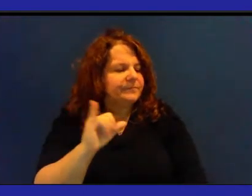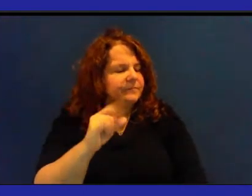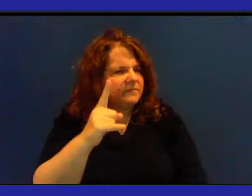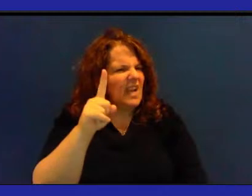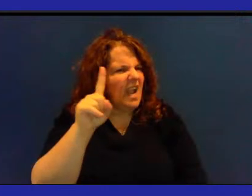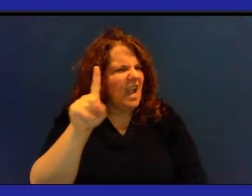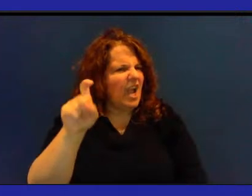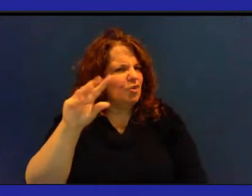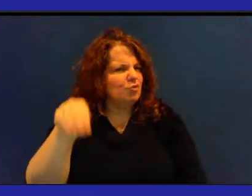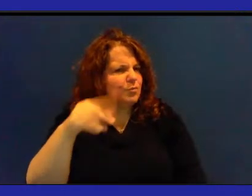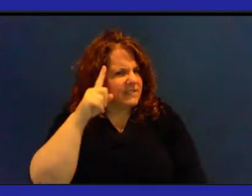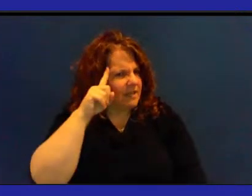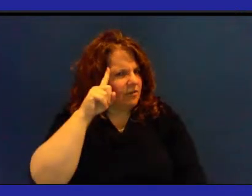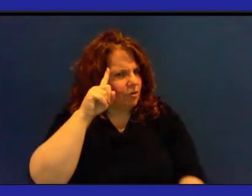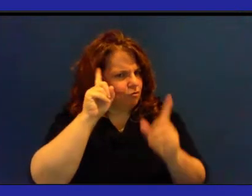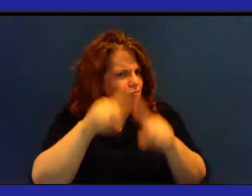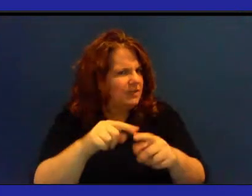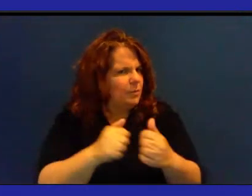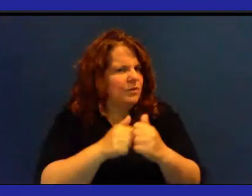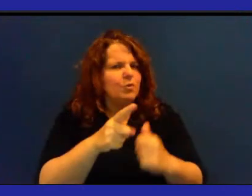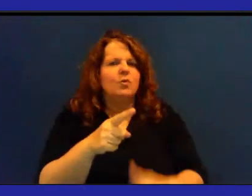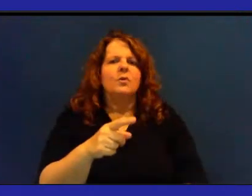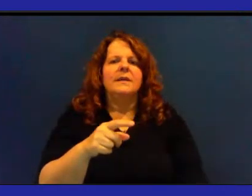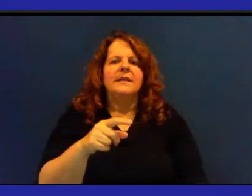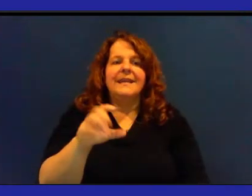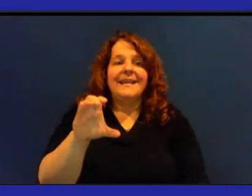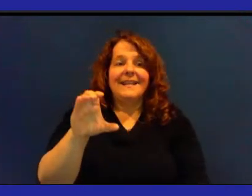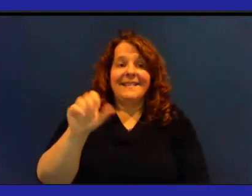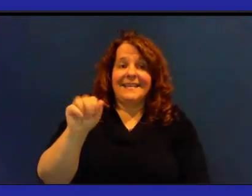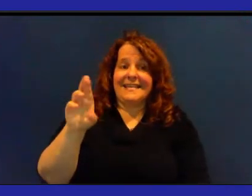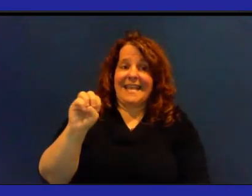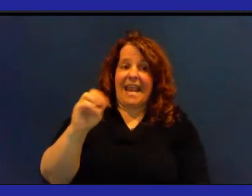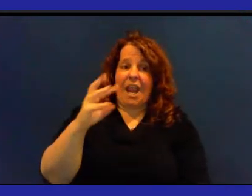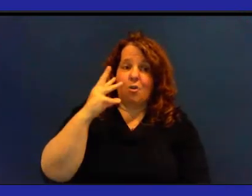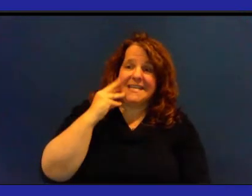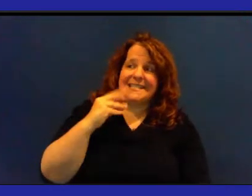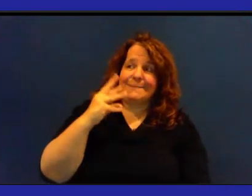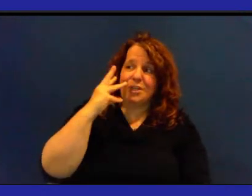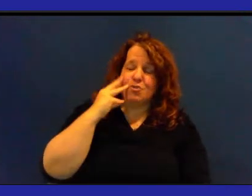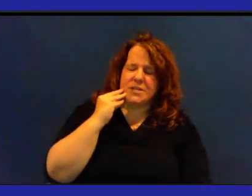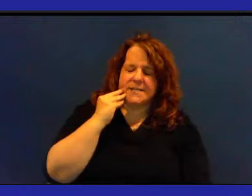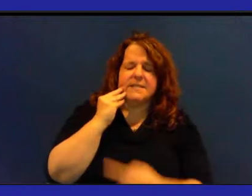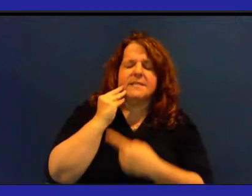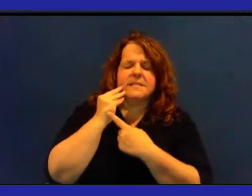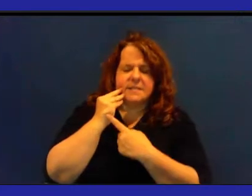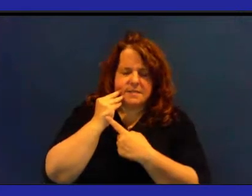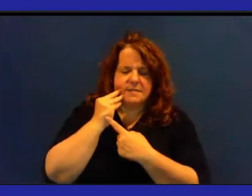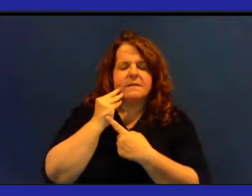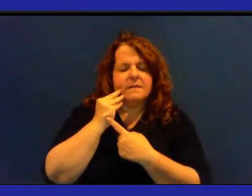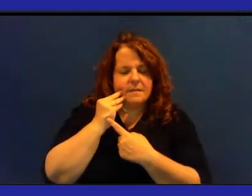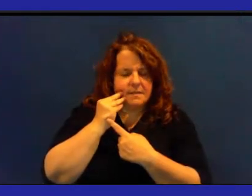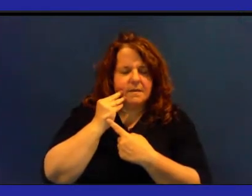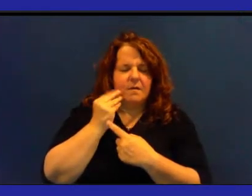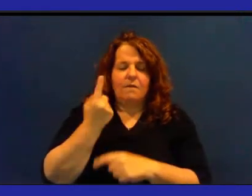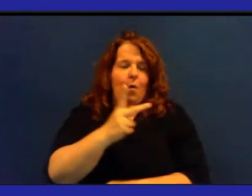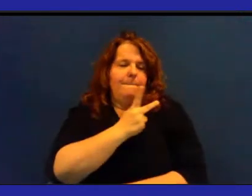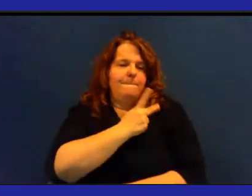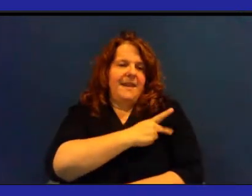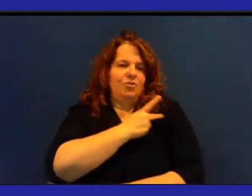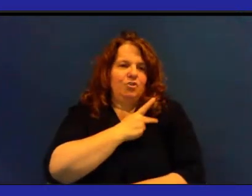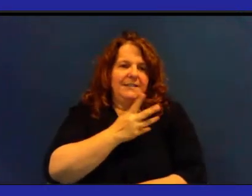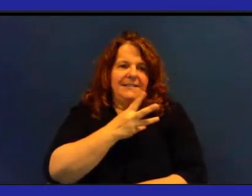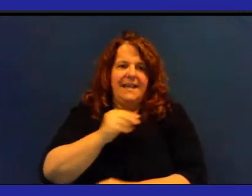agree. The care experience is definitely what patients and their families feel